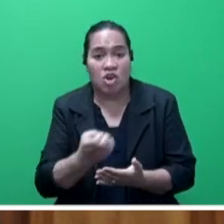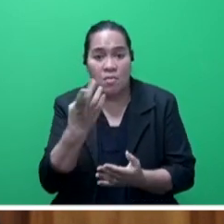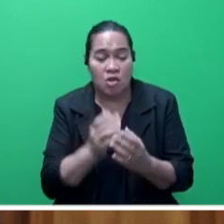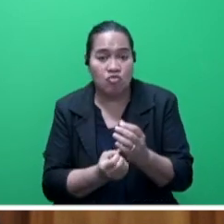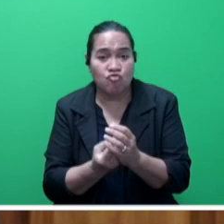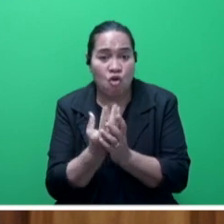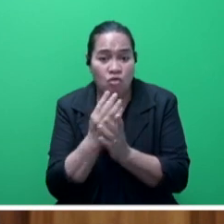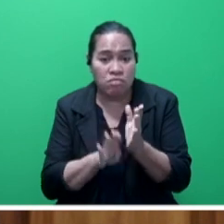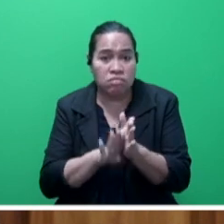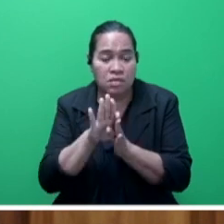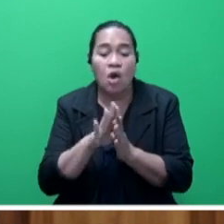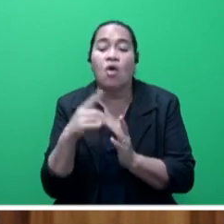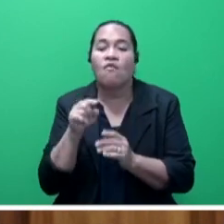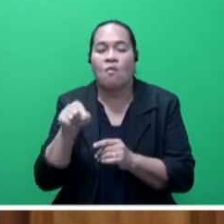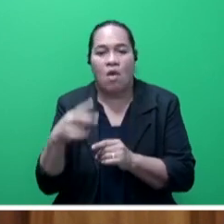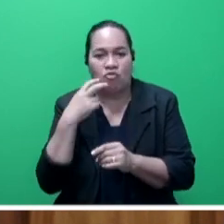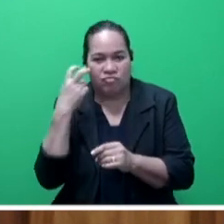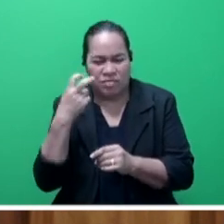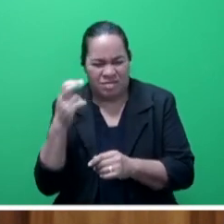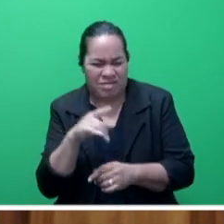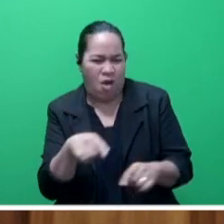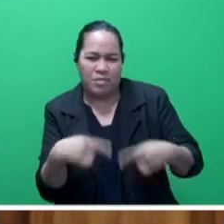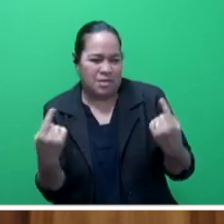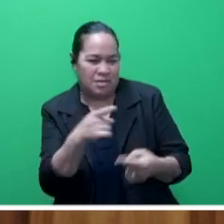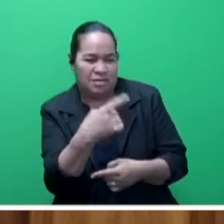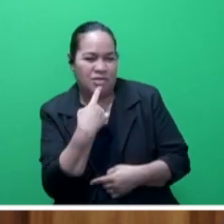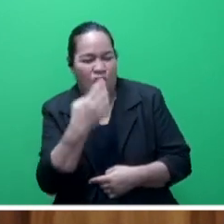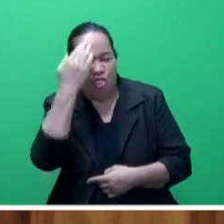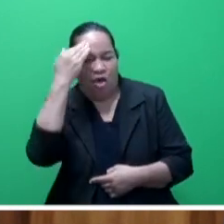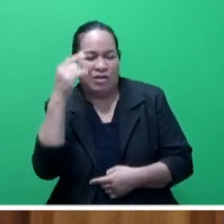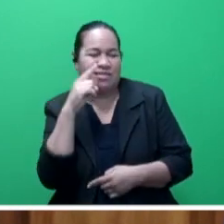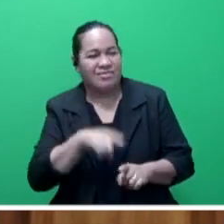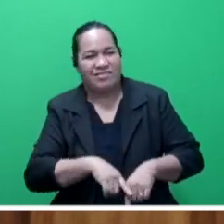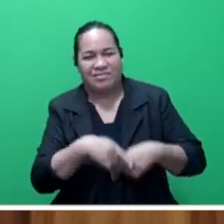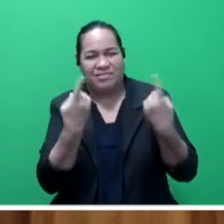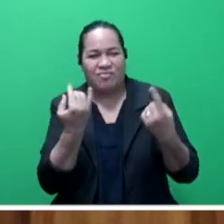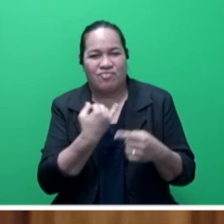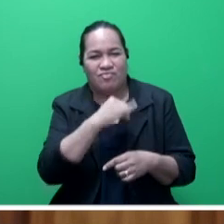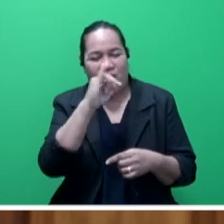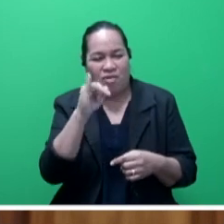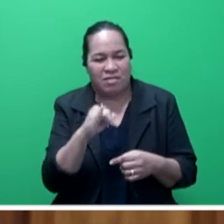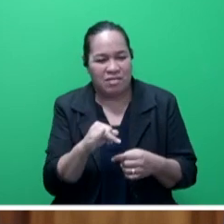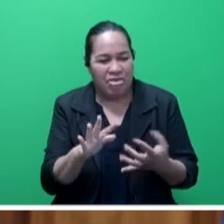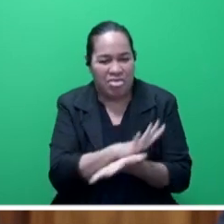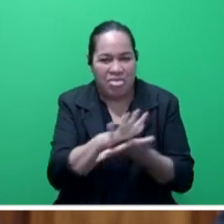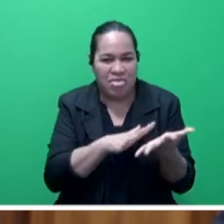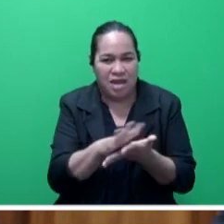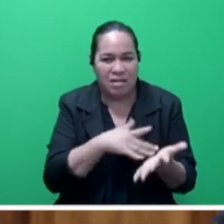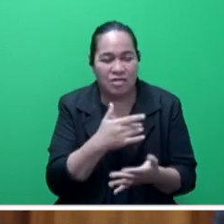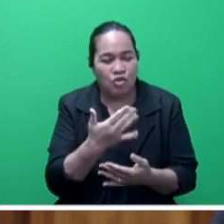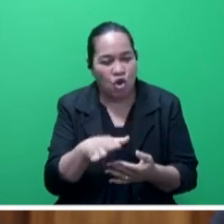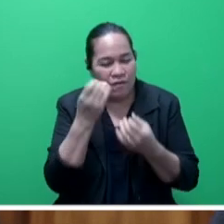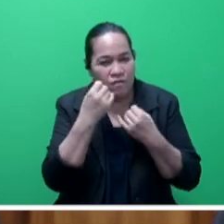is fueled by tourism, contrary to what some other people may believe on the other side, where they've got their figures all jumbled up. So is